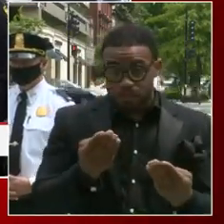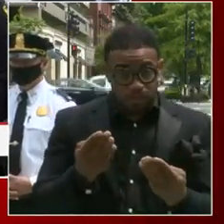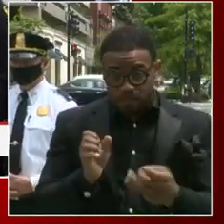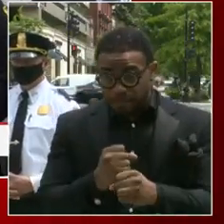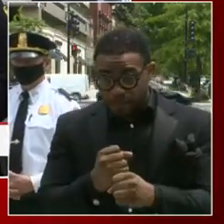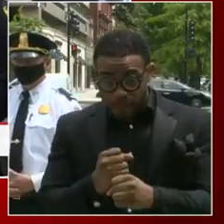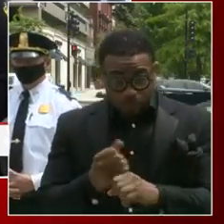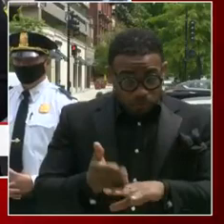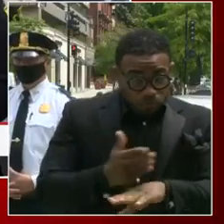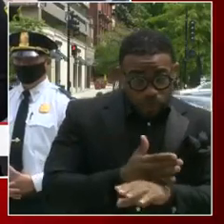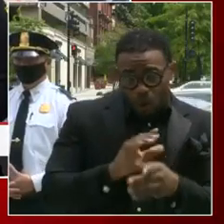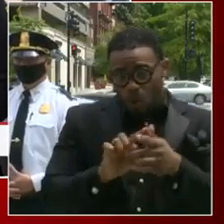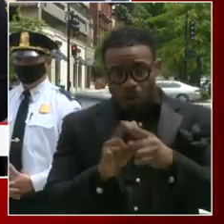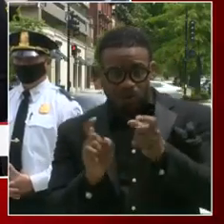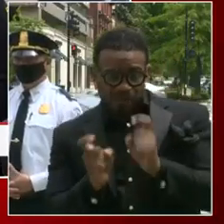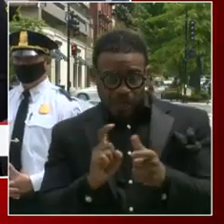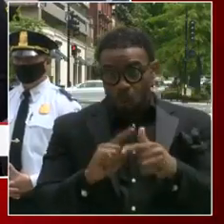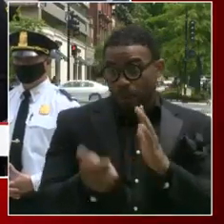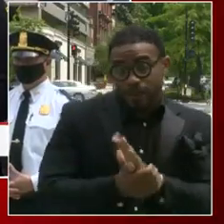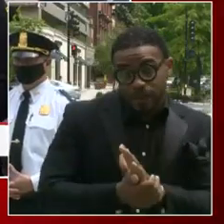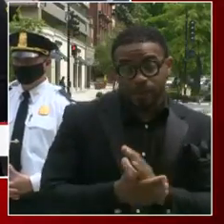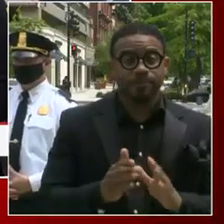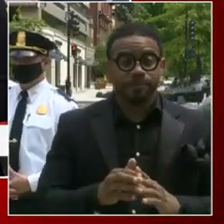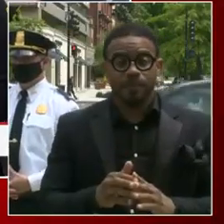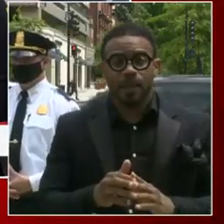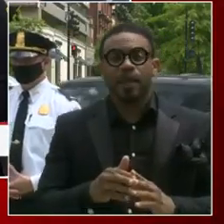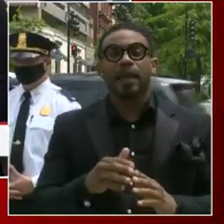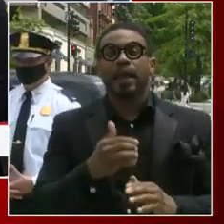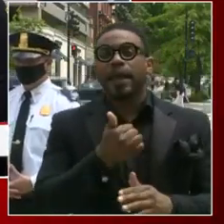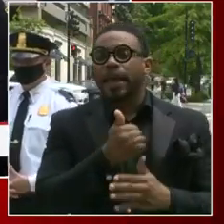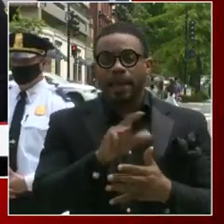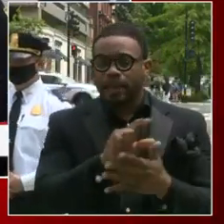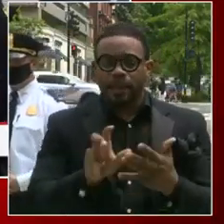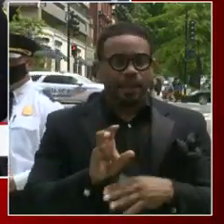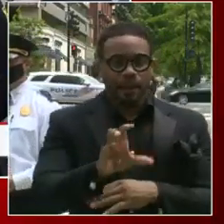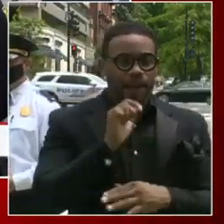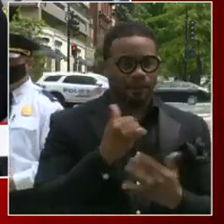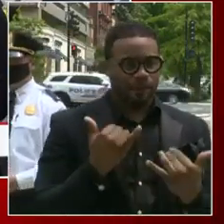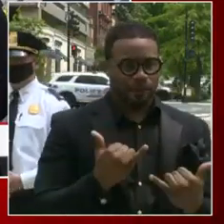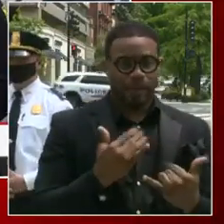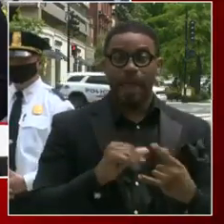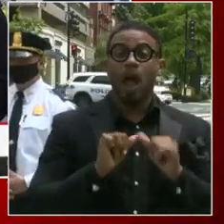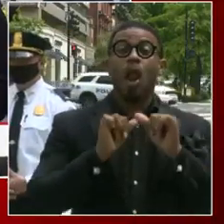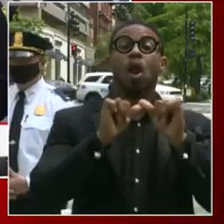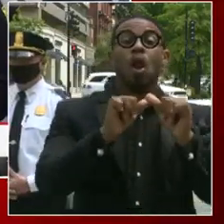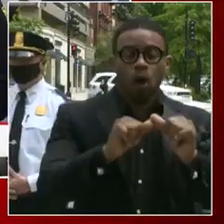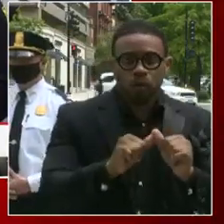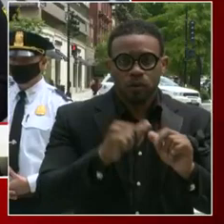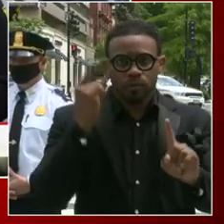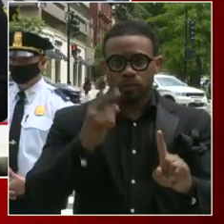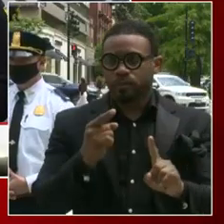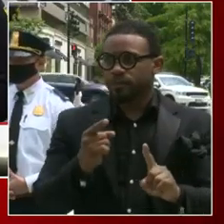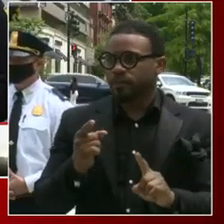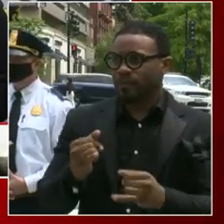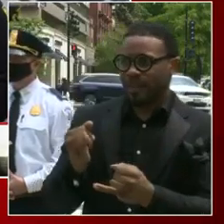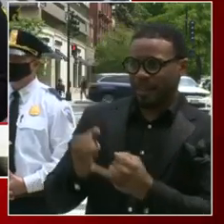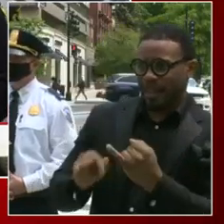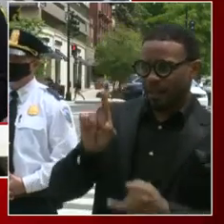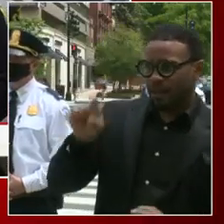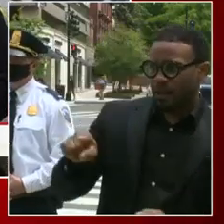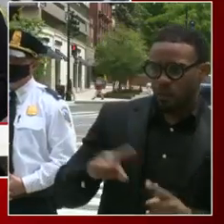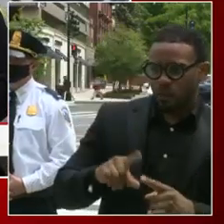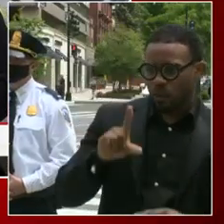those improvements or investments that will have immediate and long-term impacts. And then lastly,